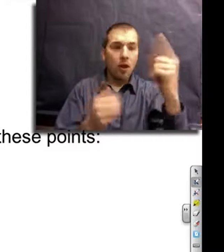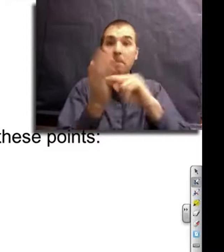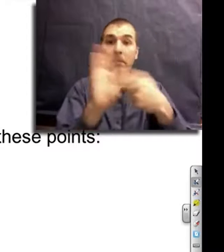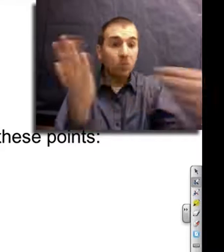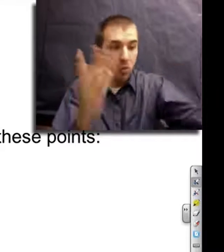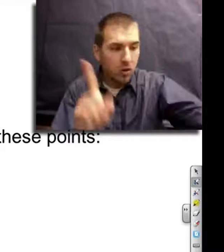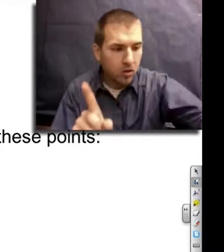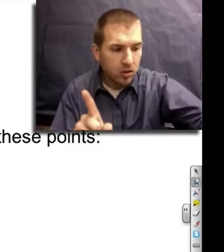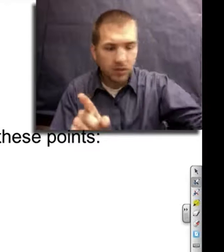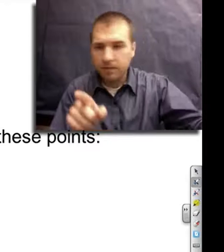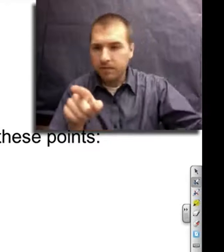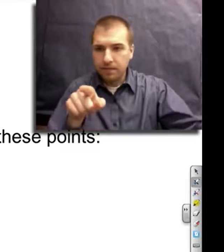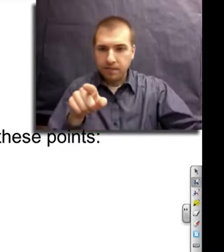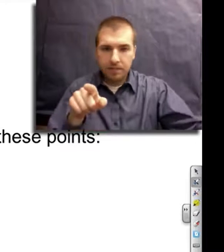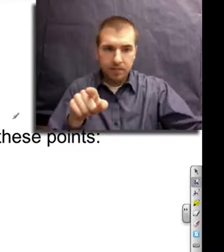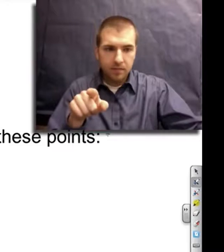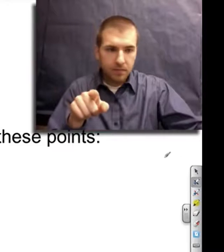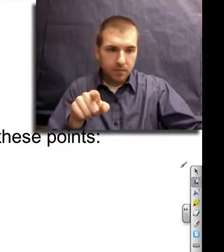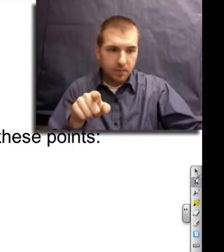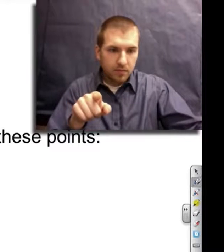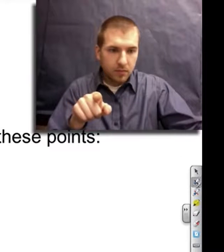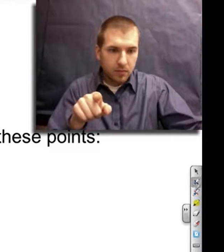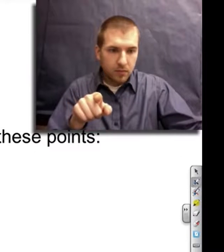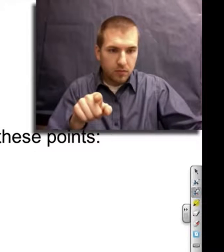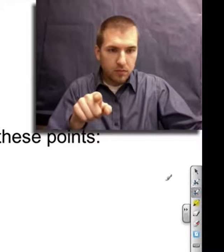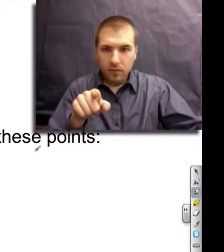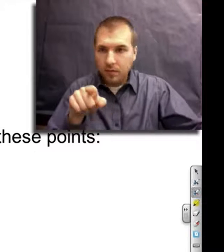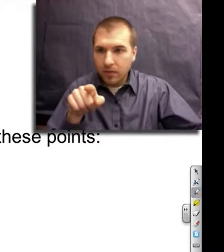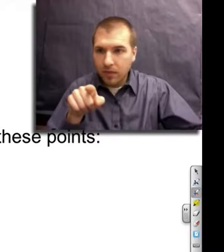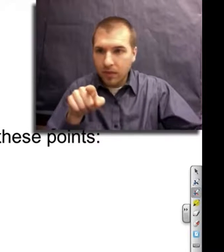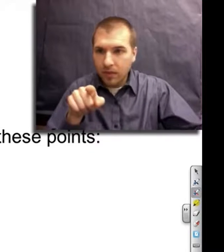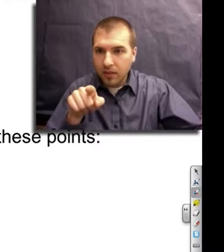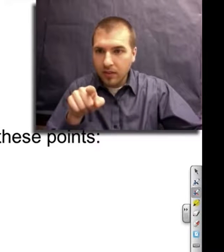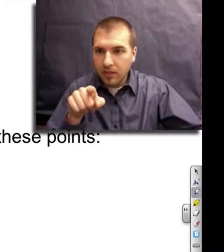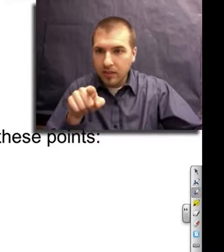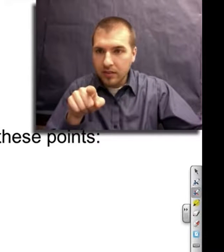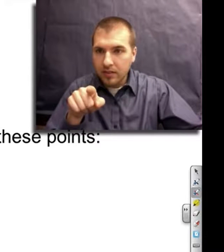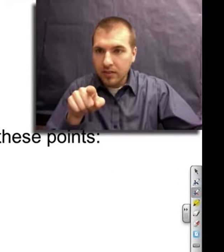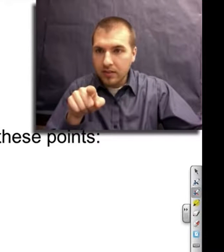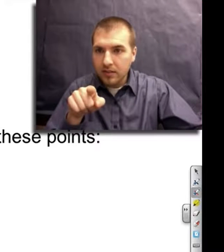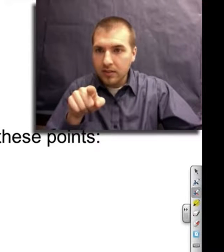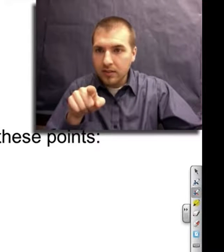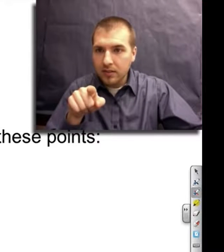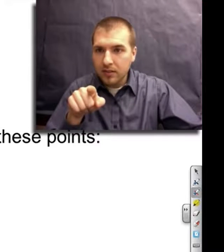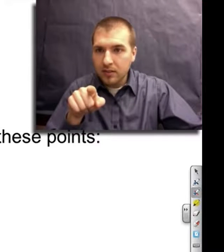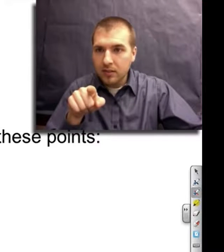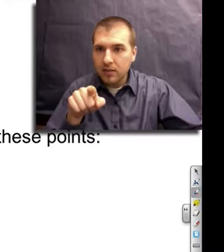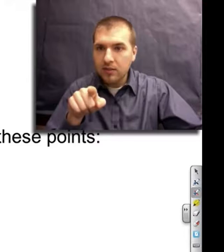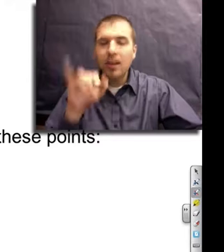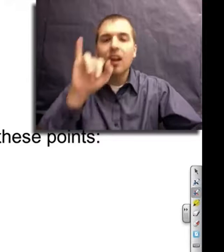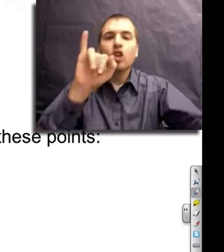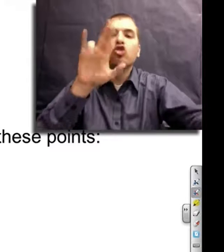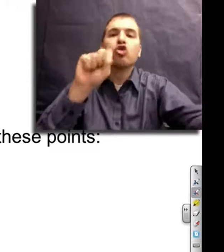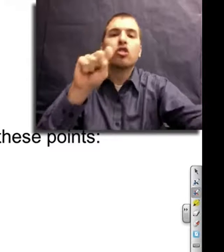equals y2 minus y1 over x2 minus x1. So hang on. So this